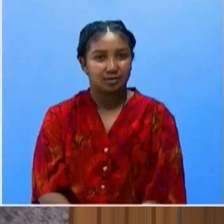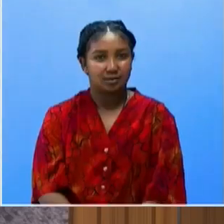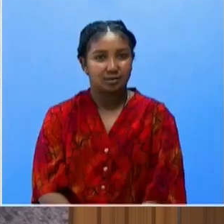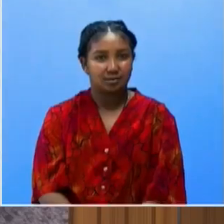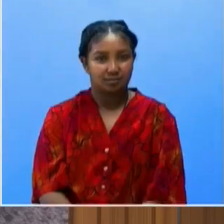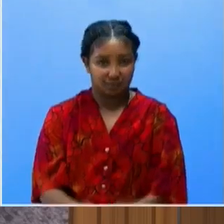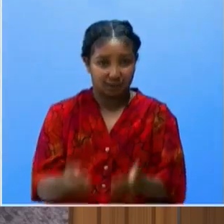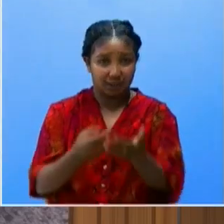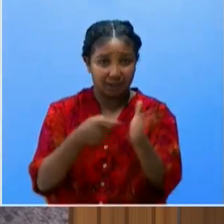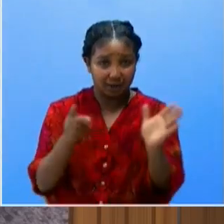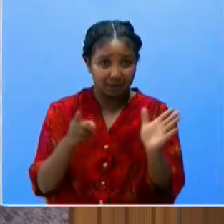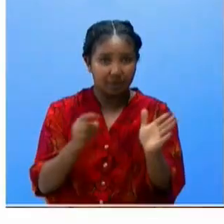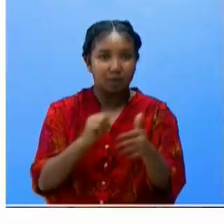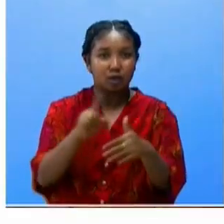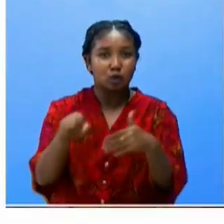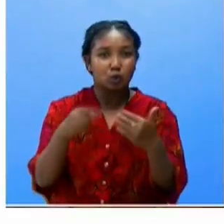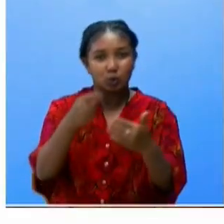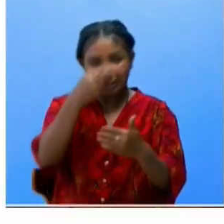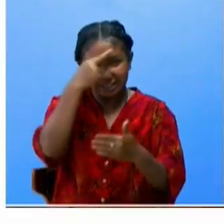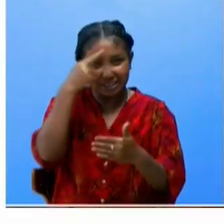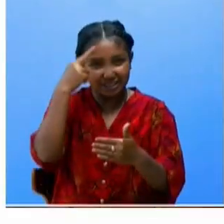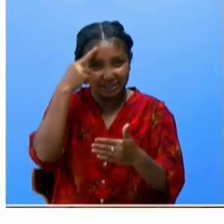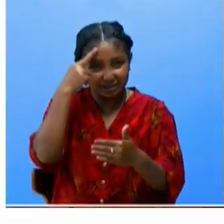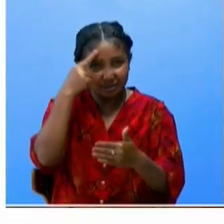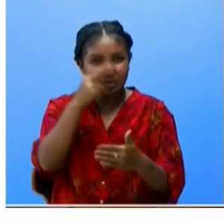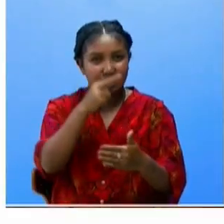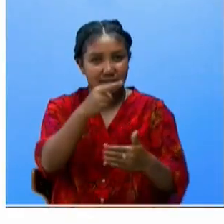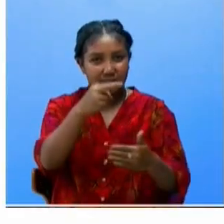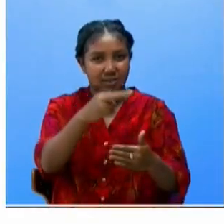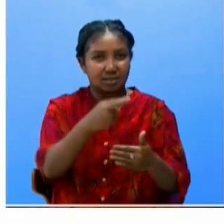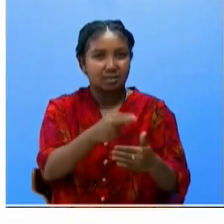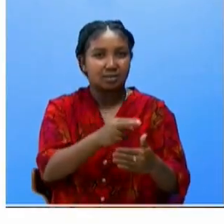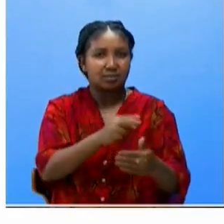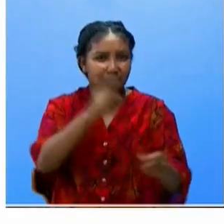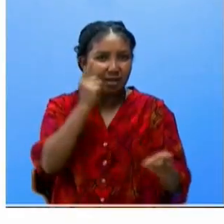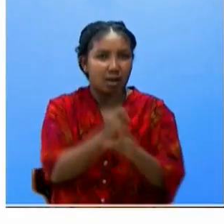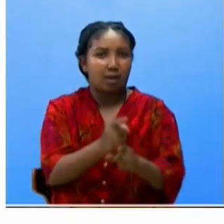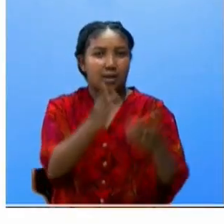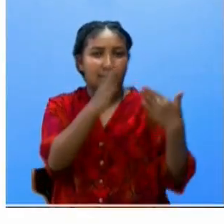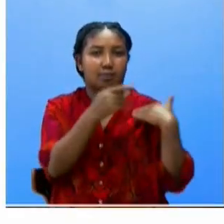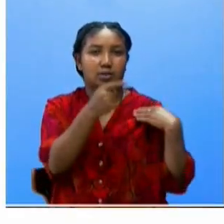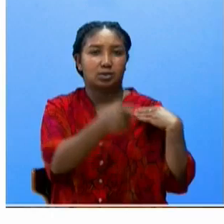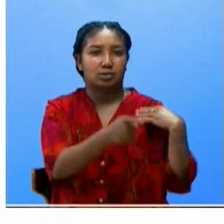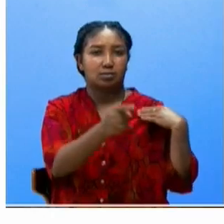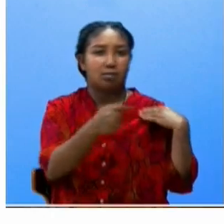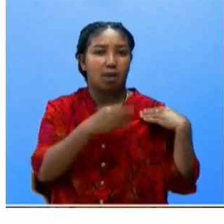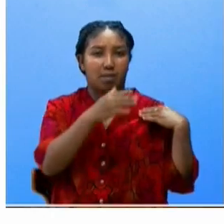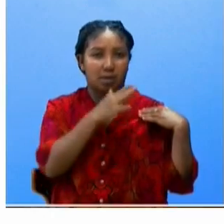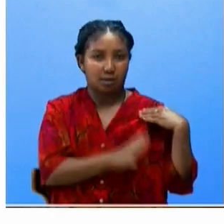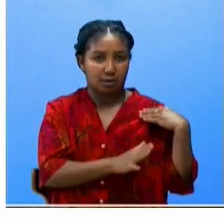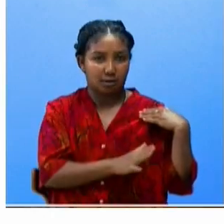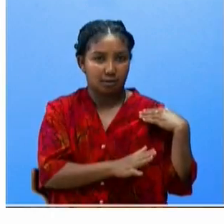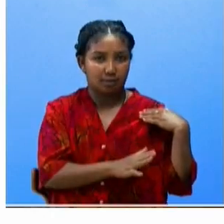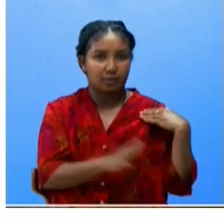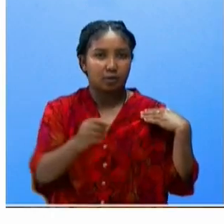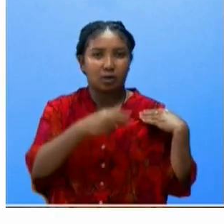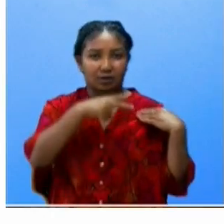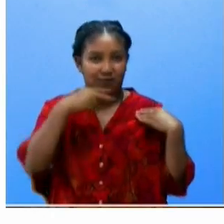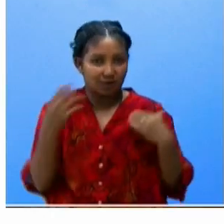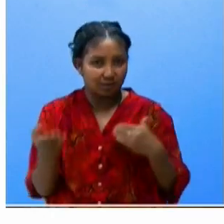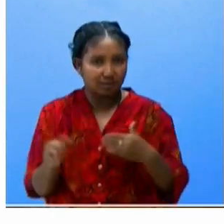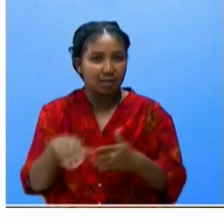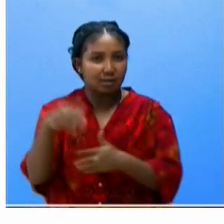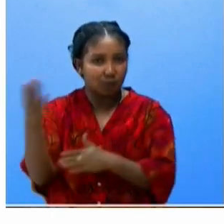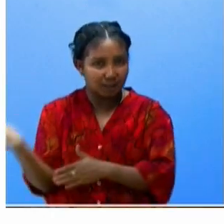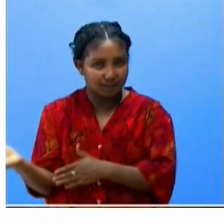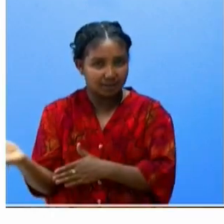Yes, Claire? So the reason, here this one is the real subject. This one is verb. What about